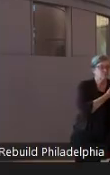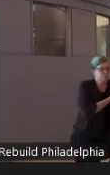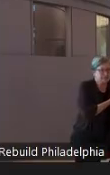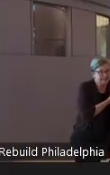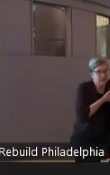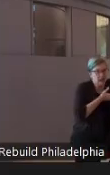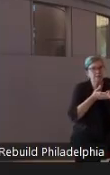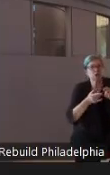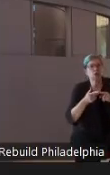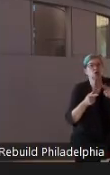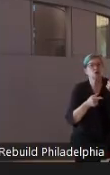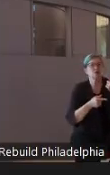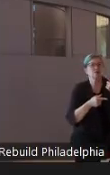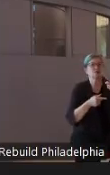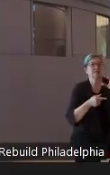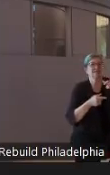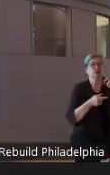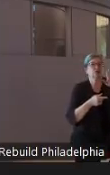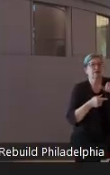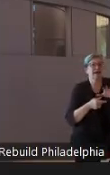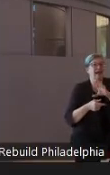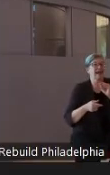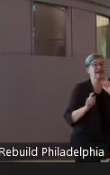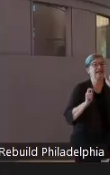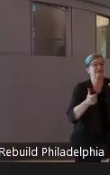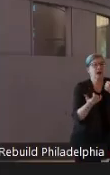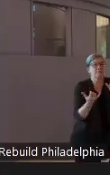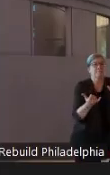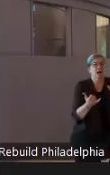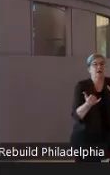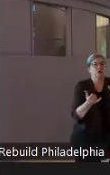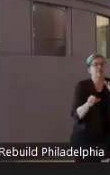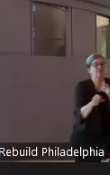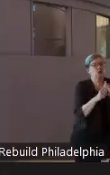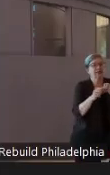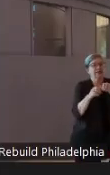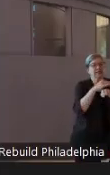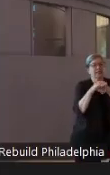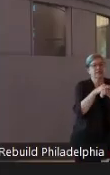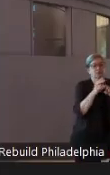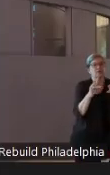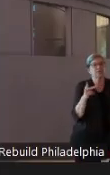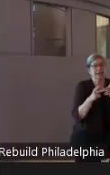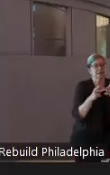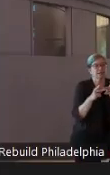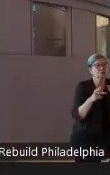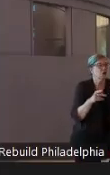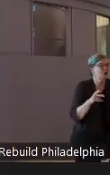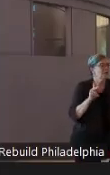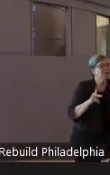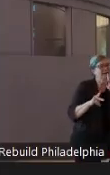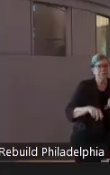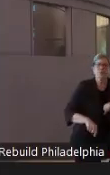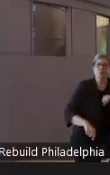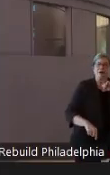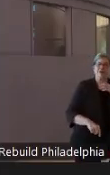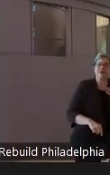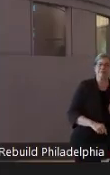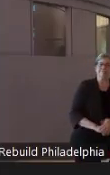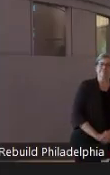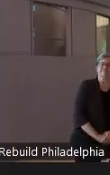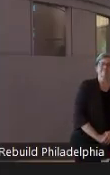century and provides a modern space, an accessible, fully accessible space the residents can take pride in,